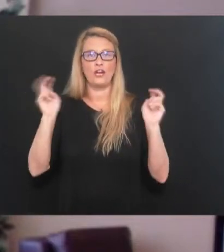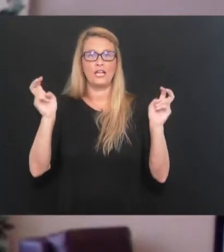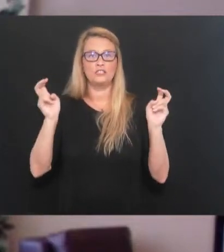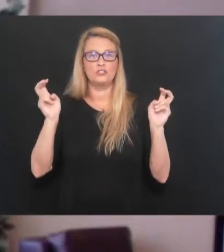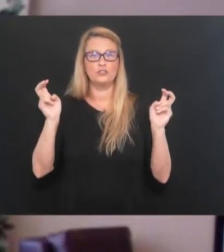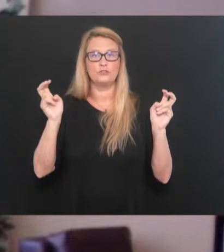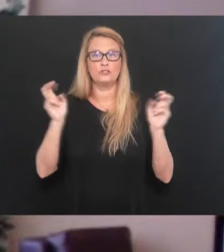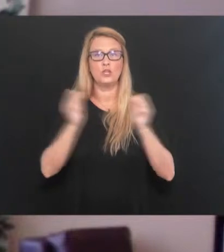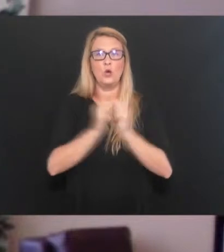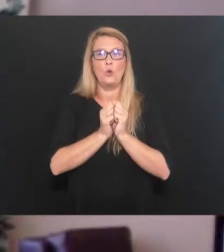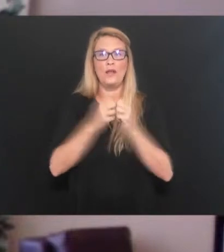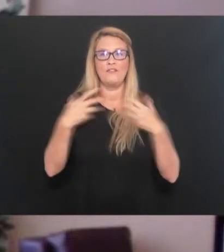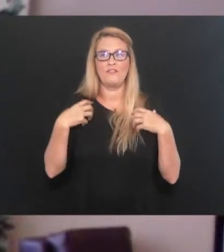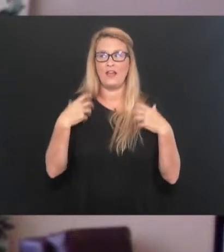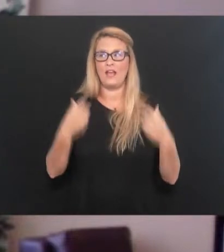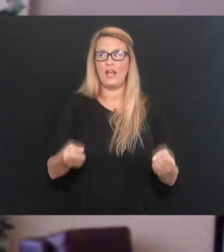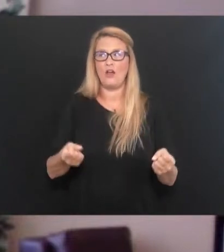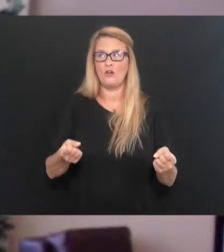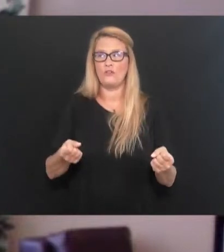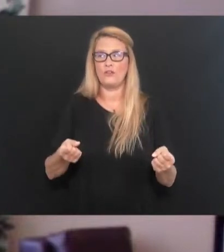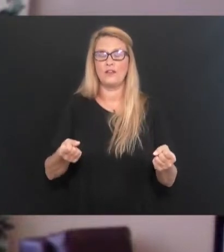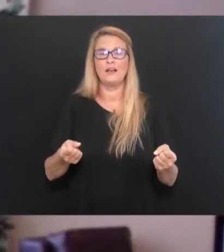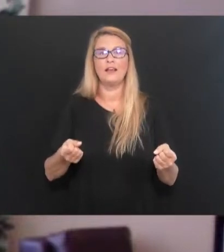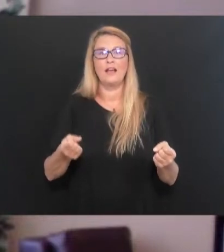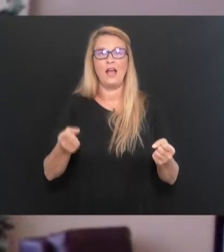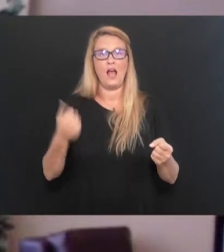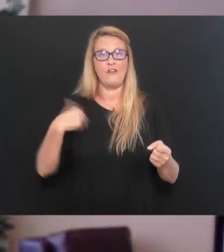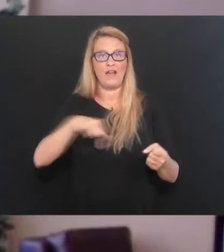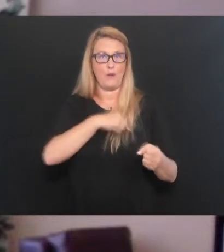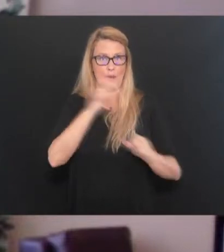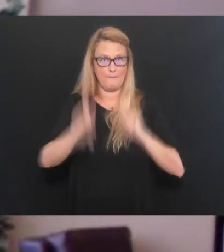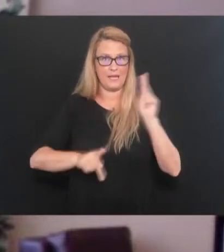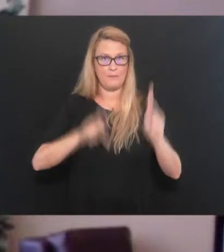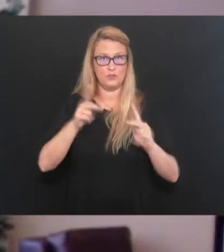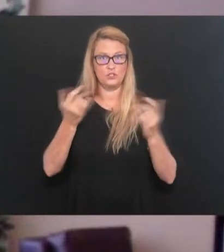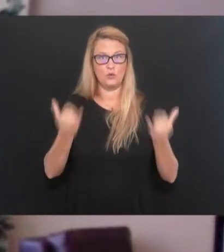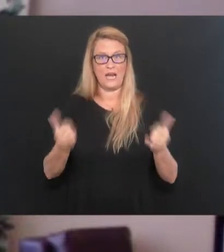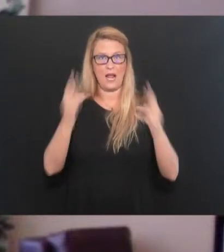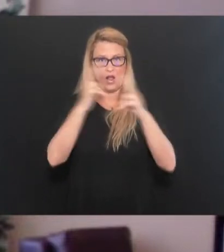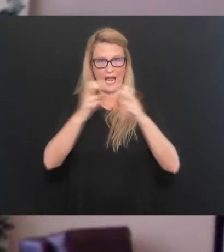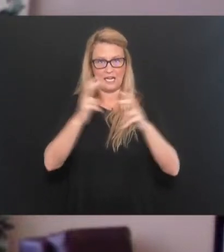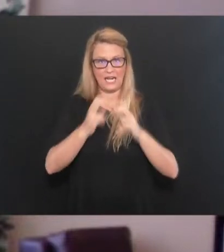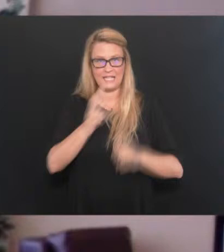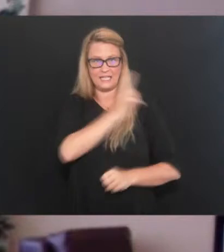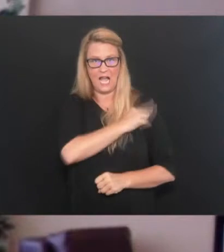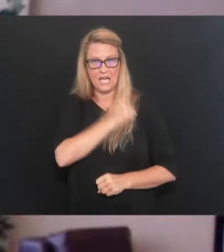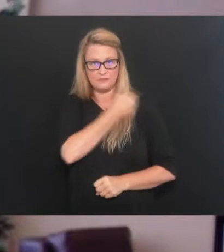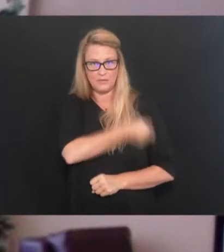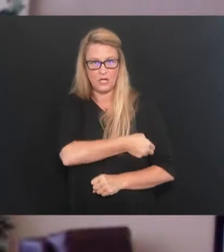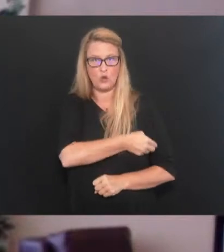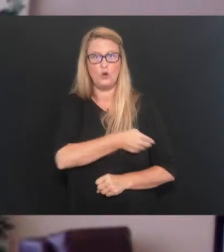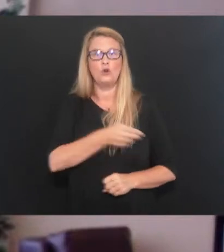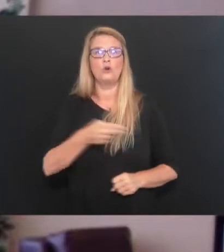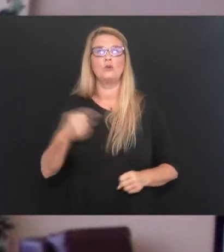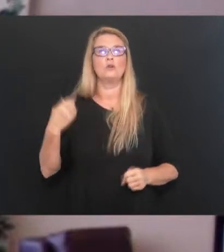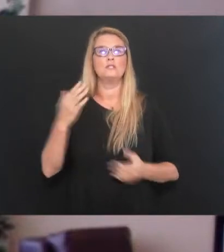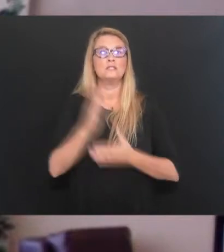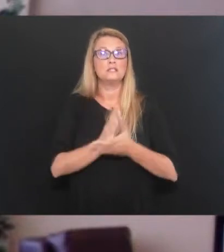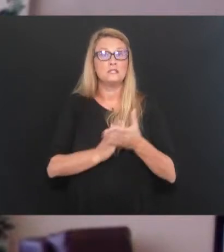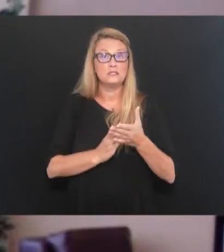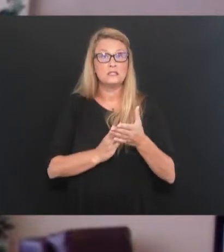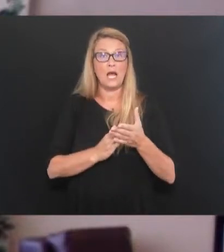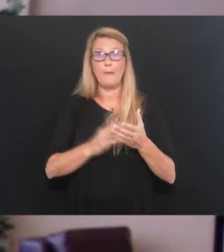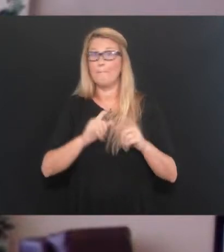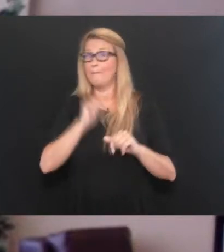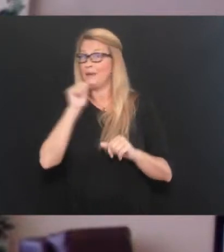foundational health of our citizens. So as we look at our own hospital standpoint, some hospitals, but not